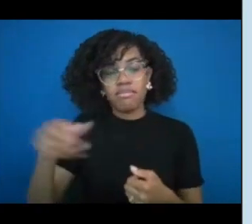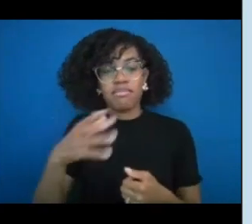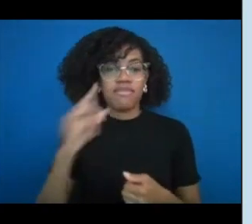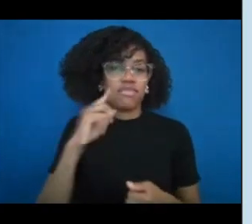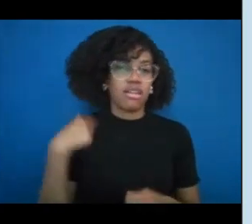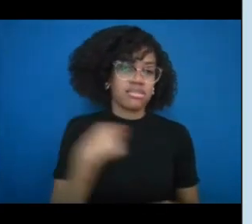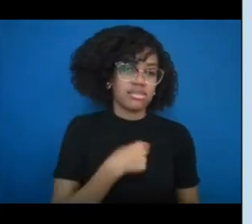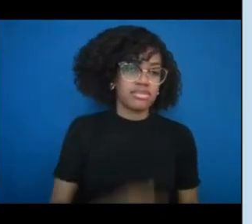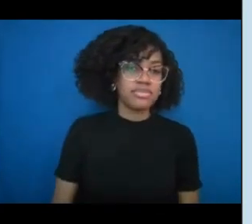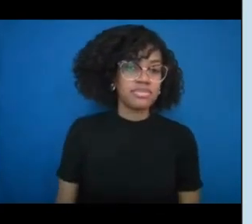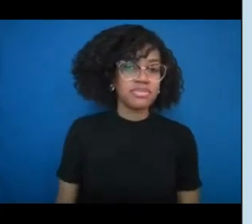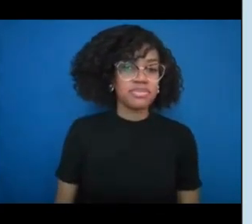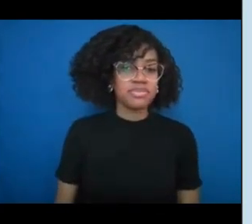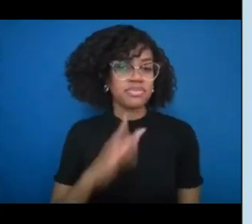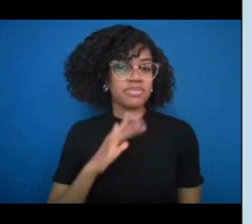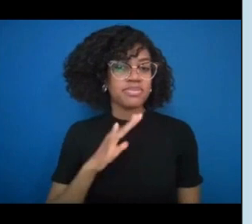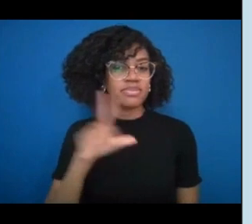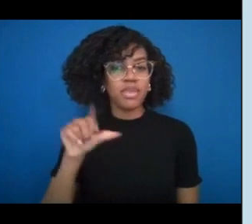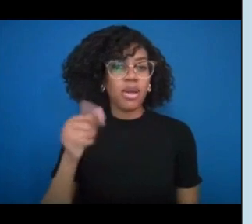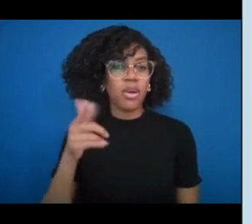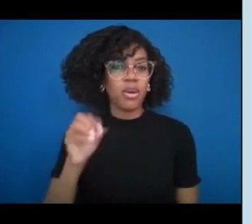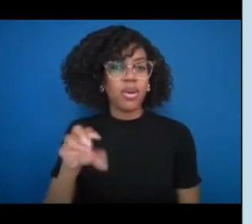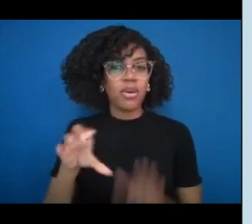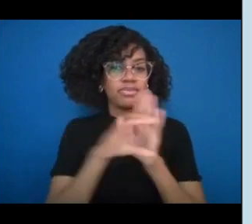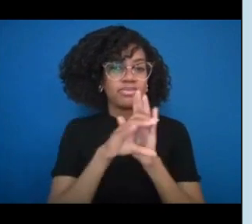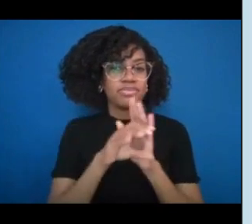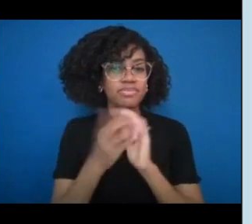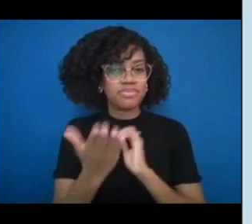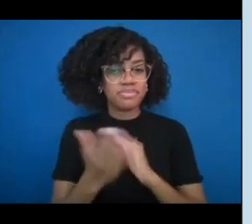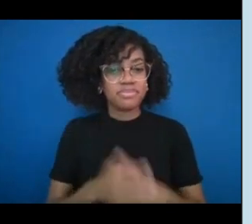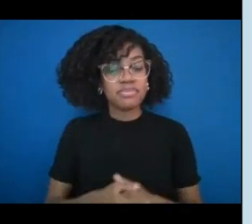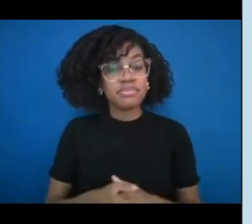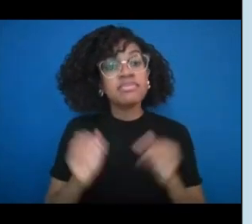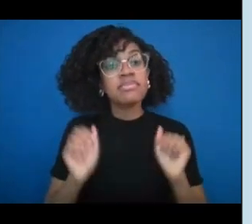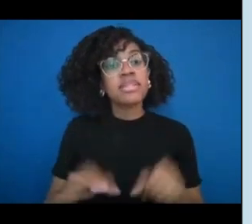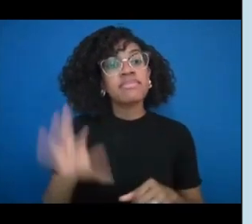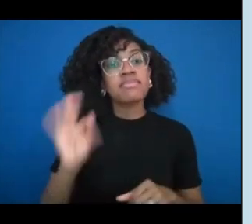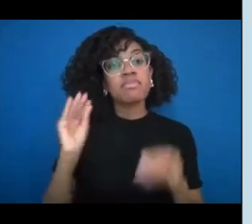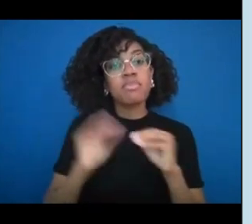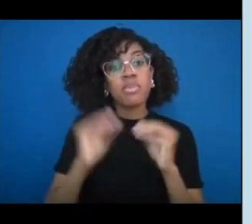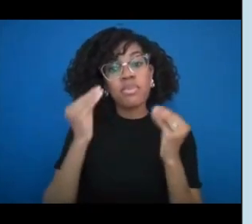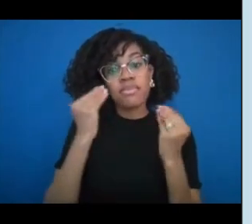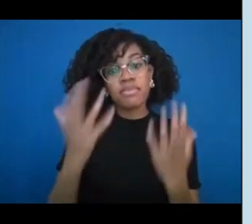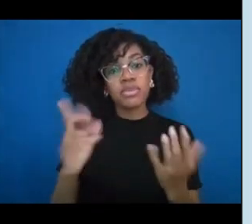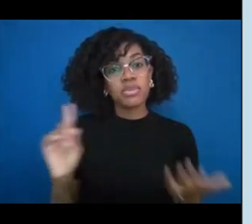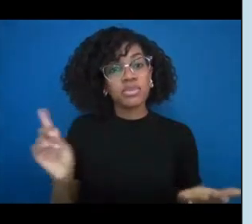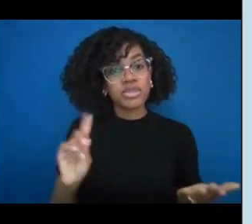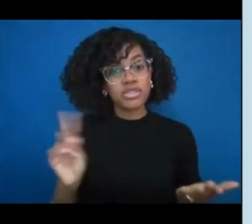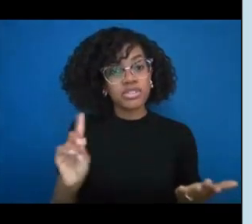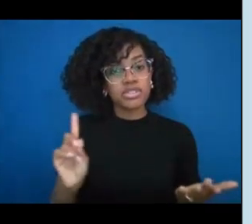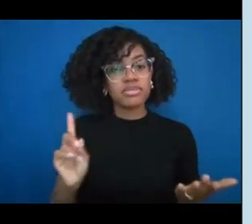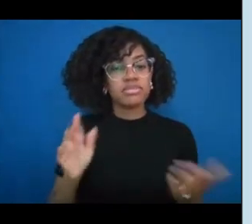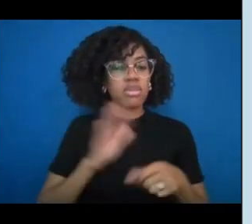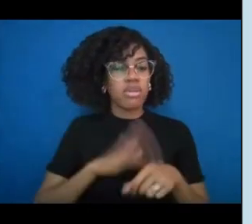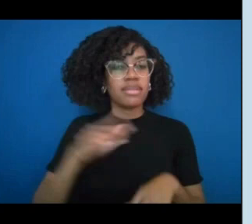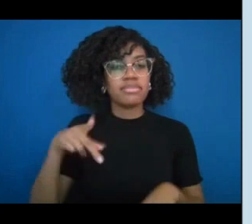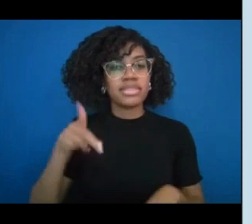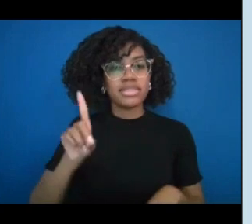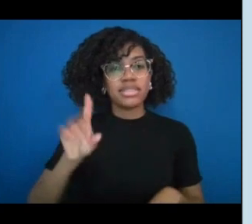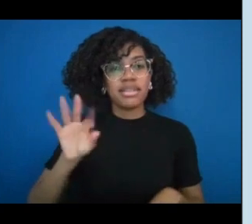And here's their cool logo. You can find out more. The PDF of the